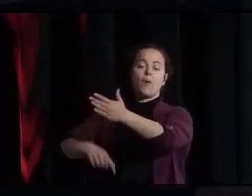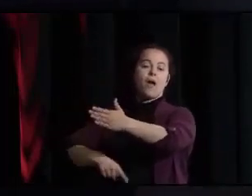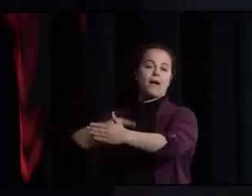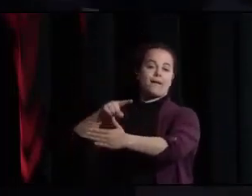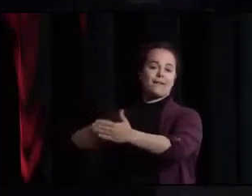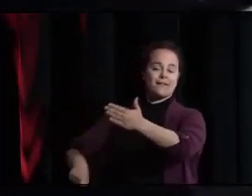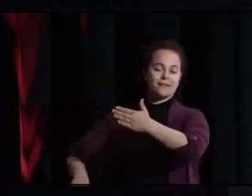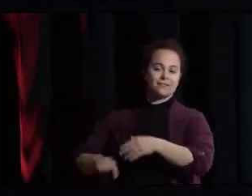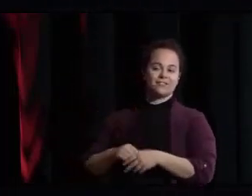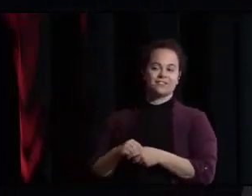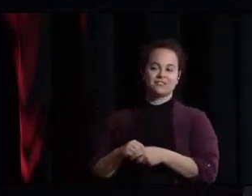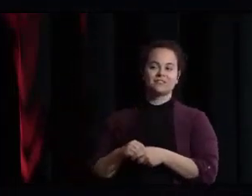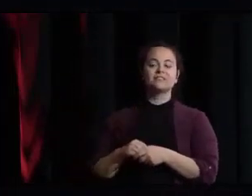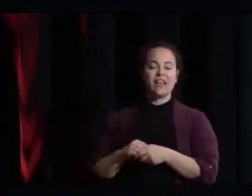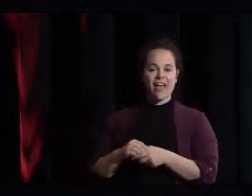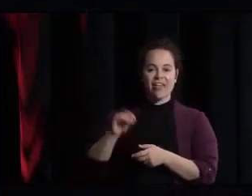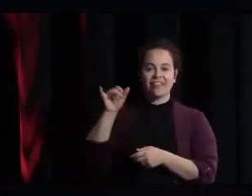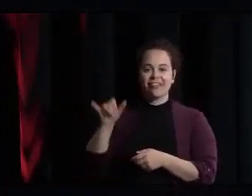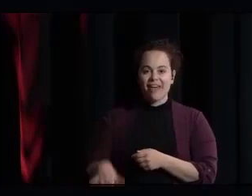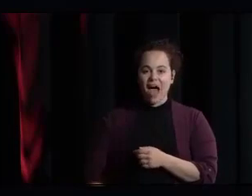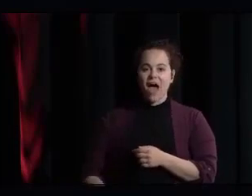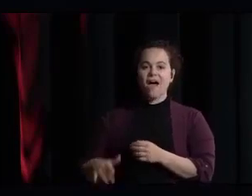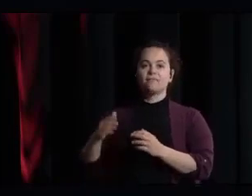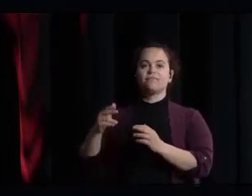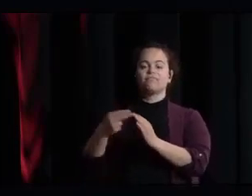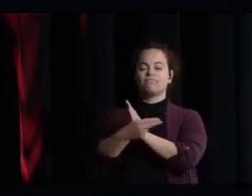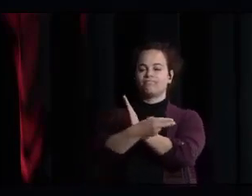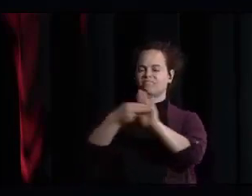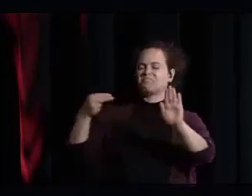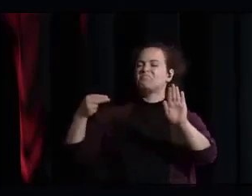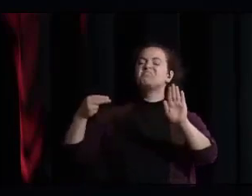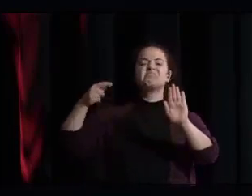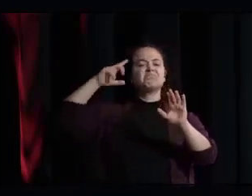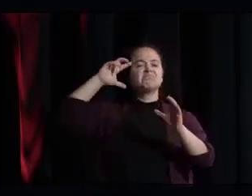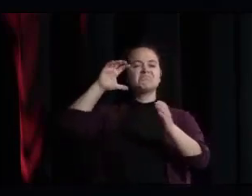Implicit stereotyping, you believe a certain thing